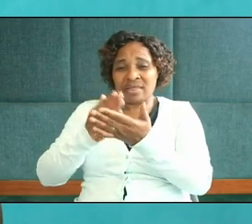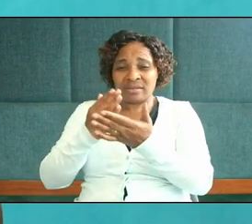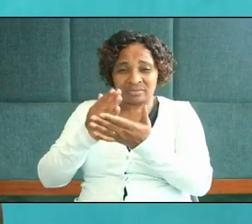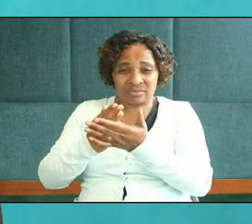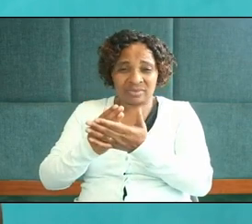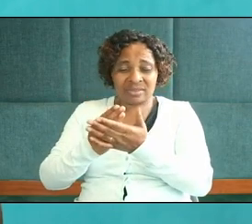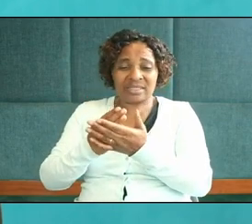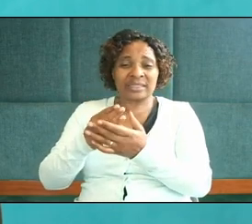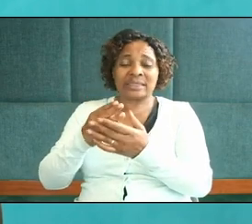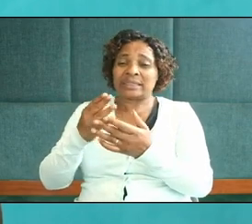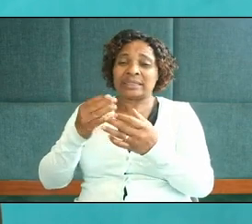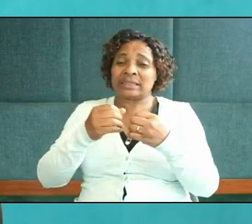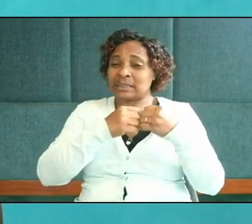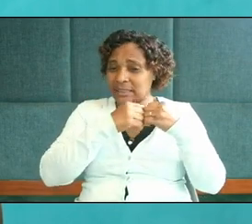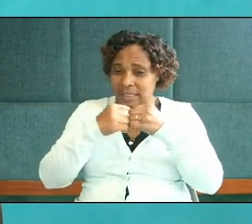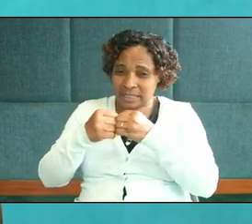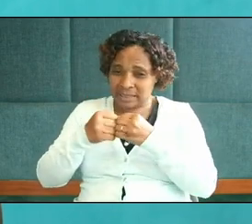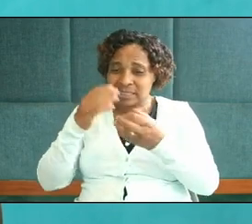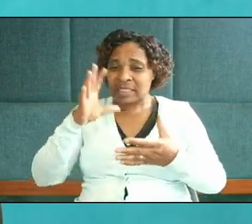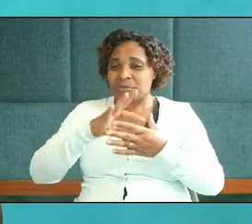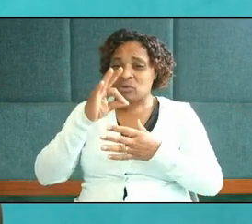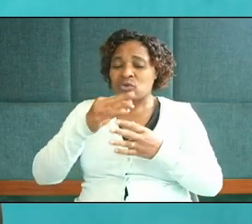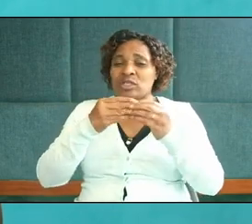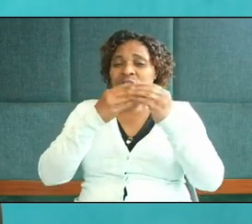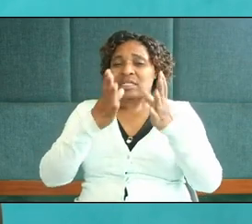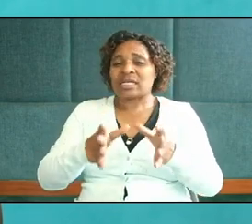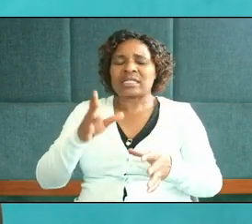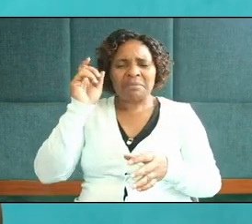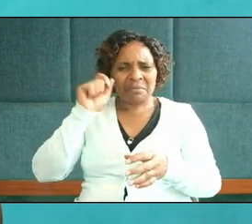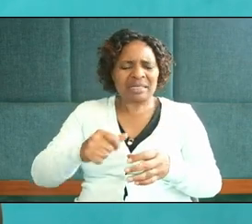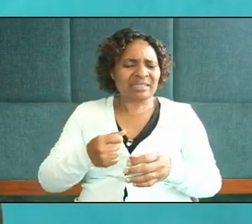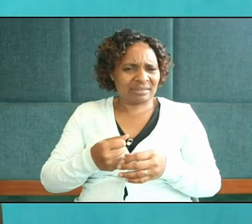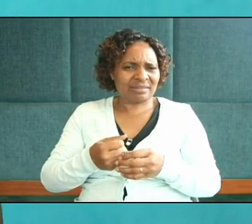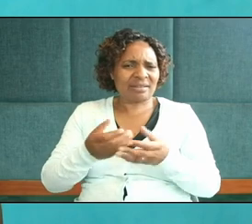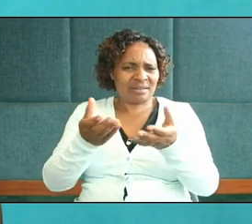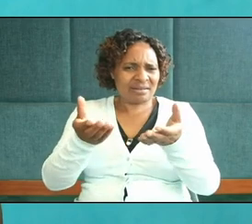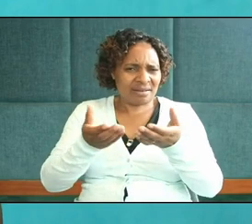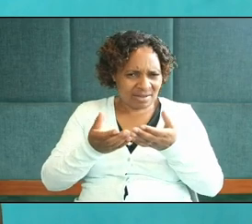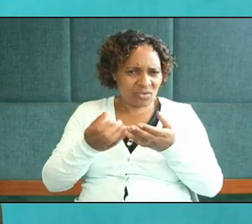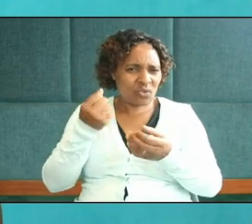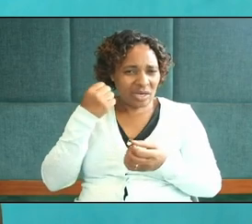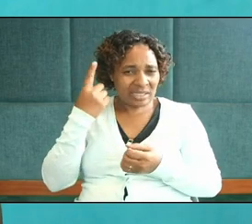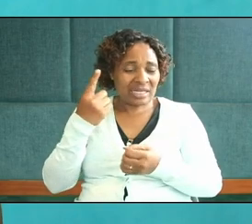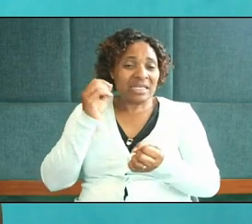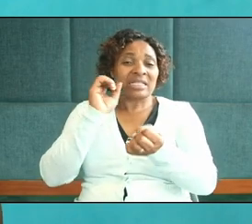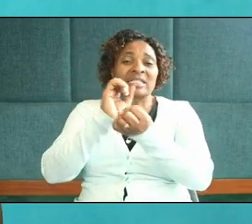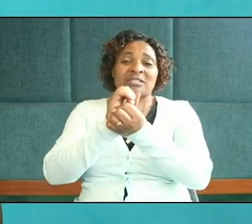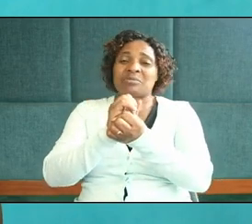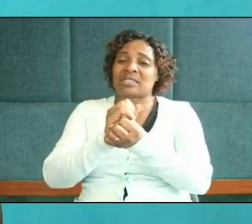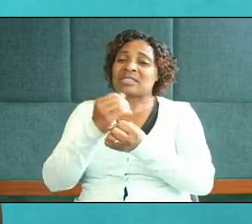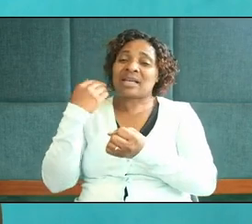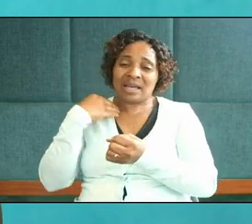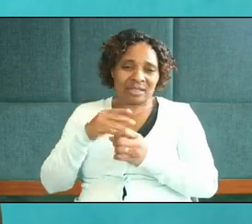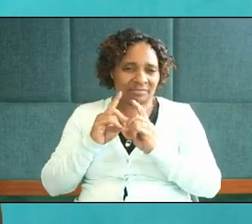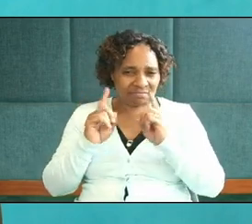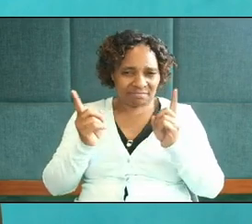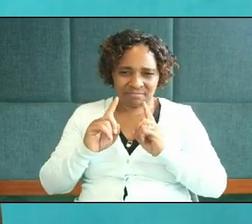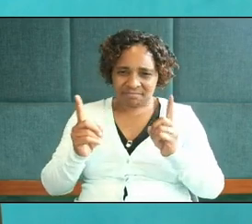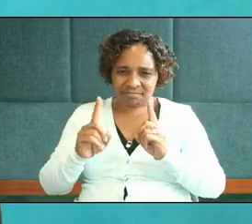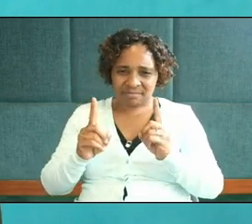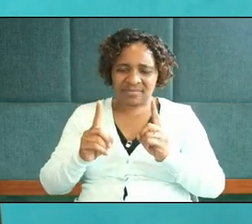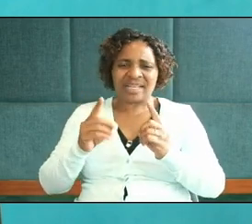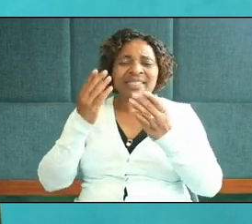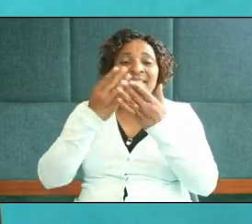challenge, that the spiritual leaders actually need to understand that disciplining is not hating your flock. Absolutely. It's something that